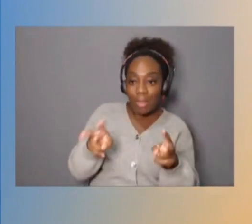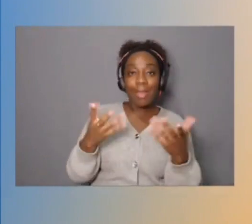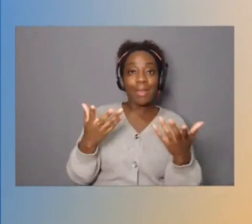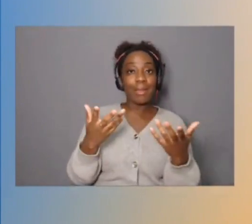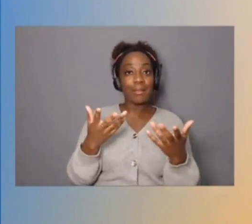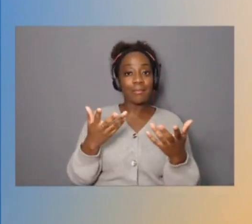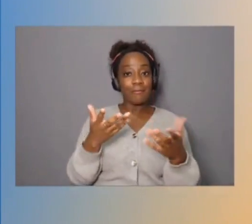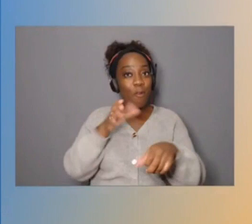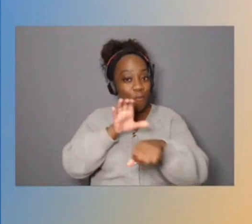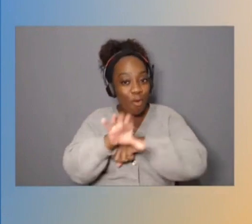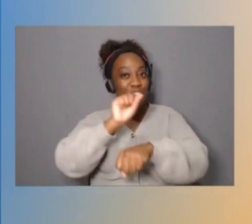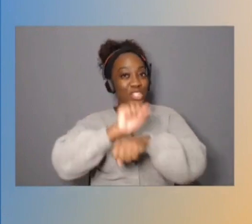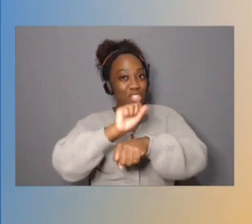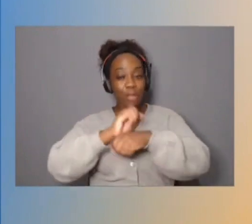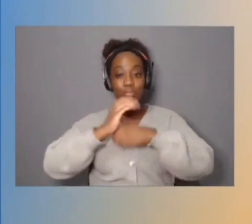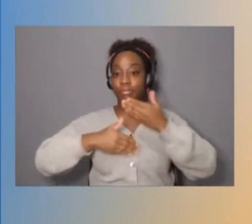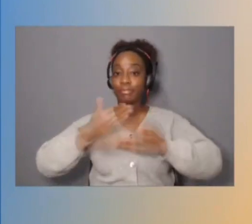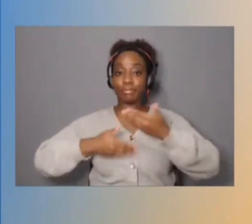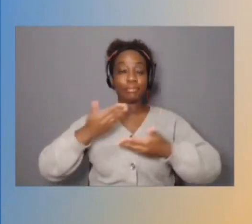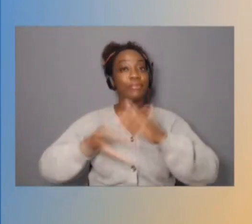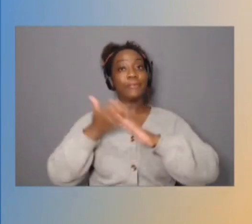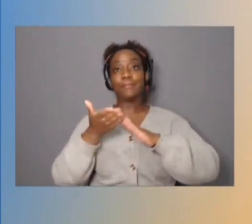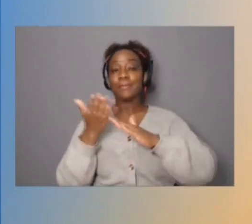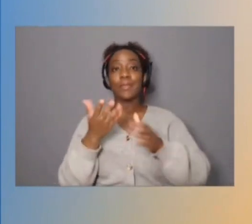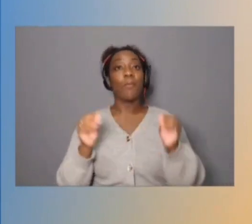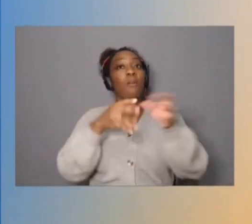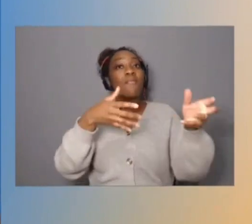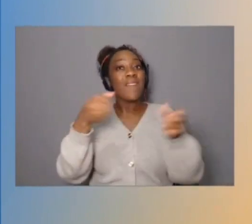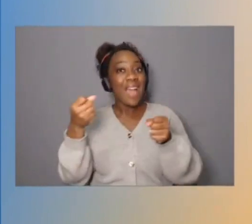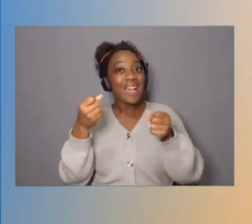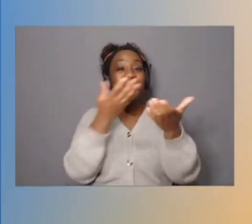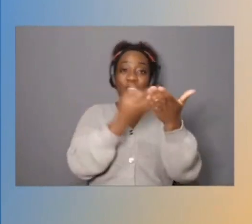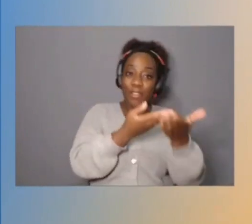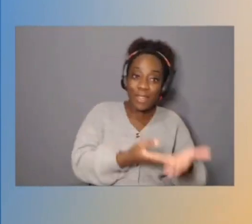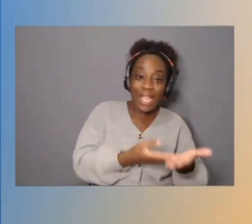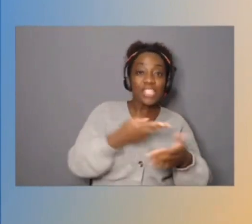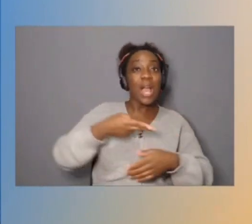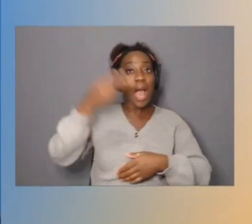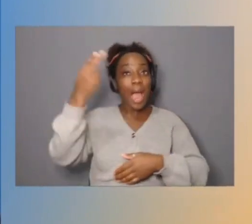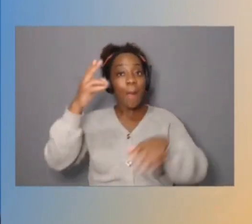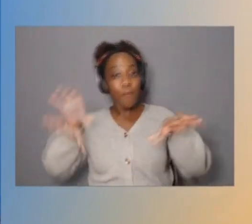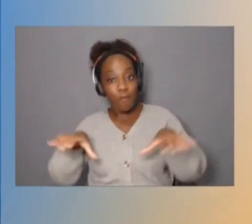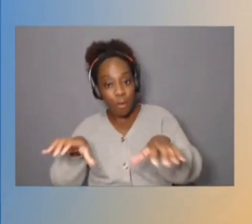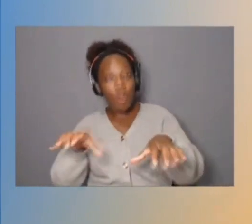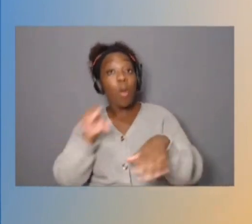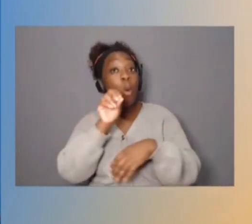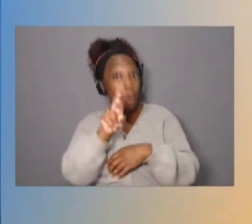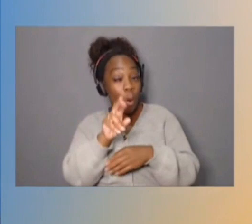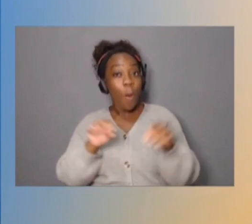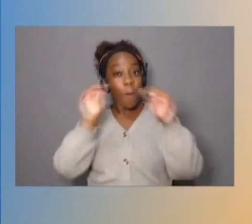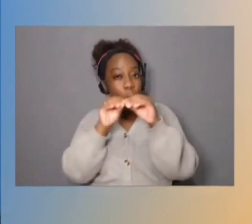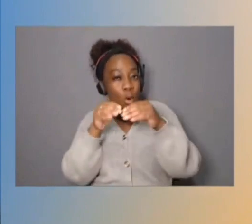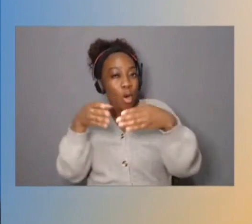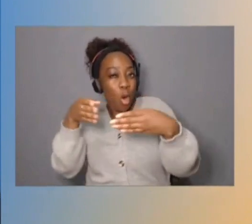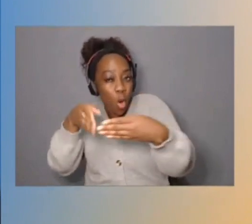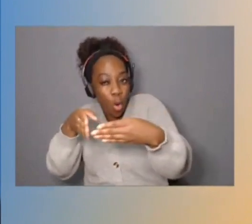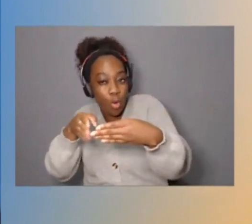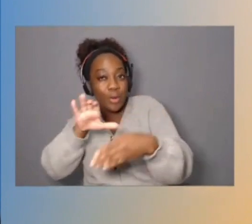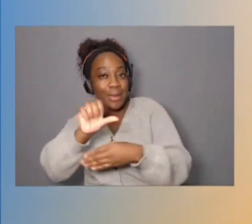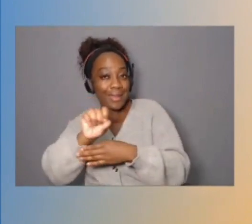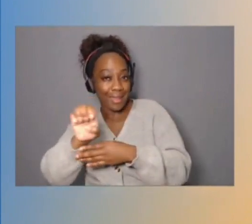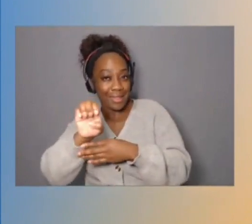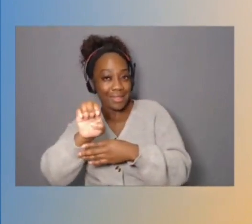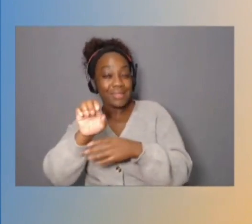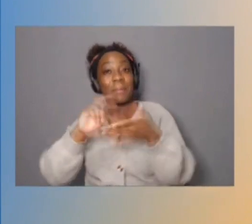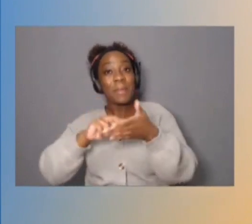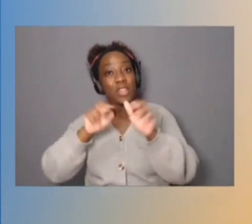The verification jobs, these high performance computing jobs, or run more corner cases so that you can detect more potential problems with